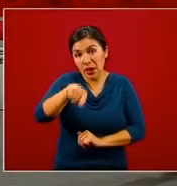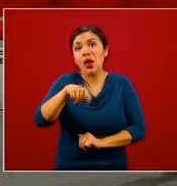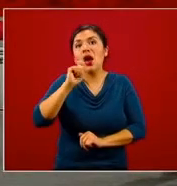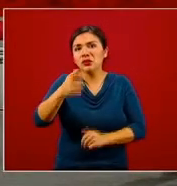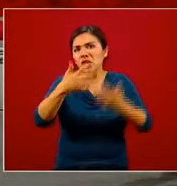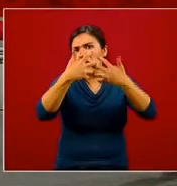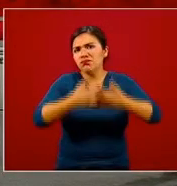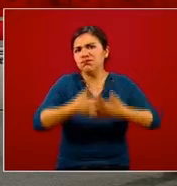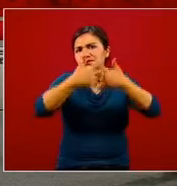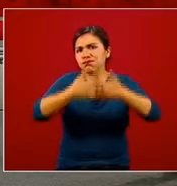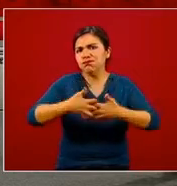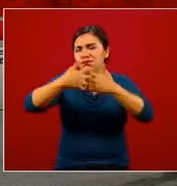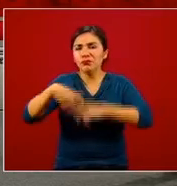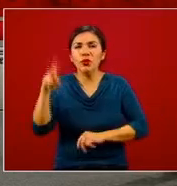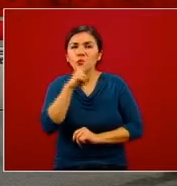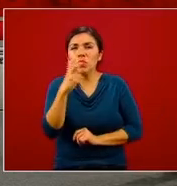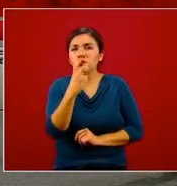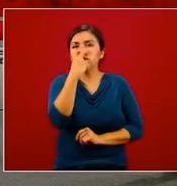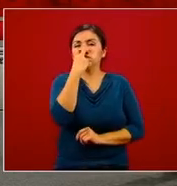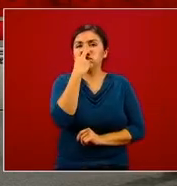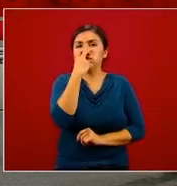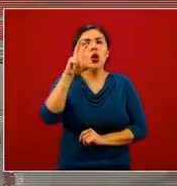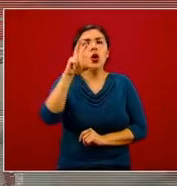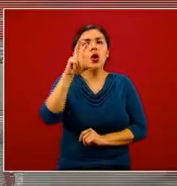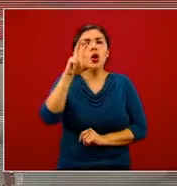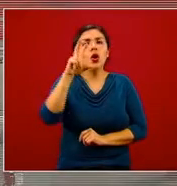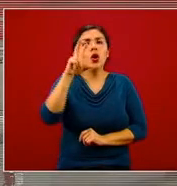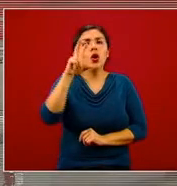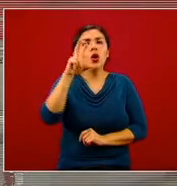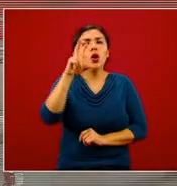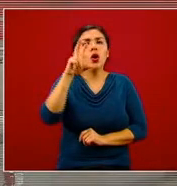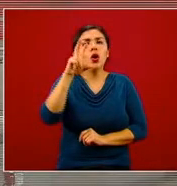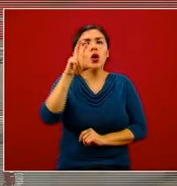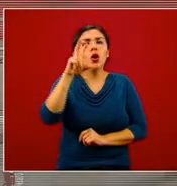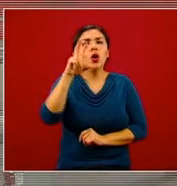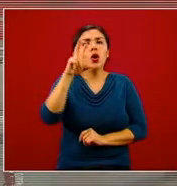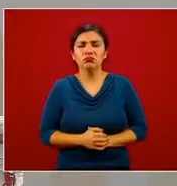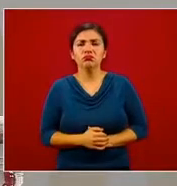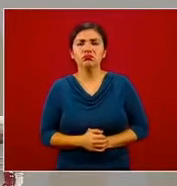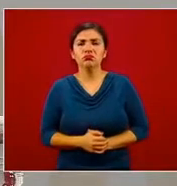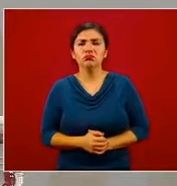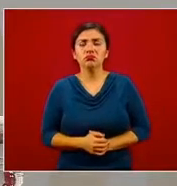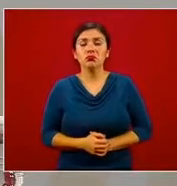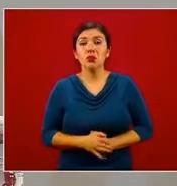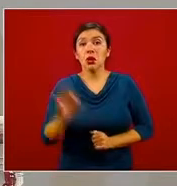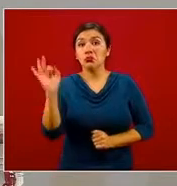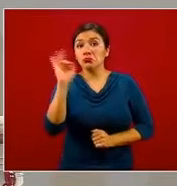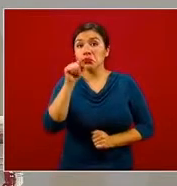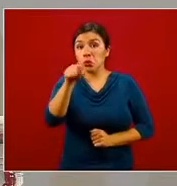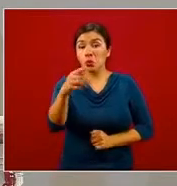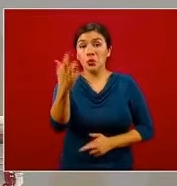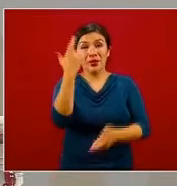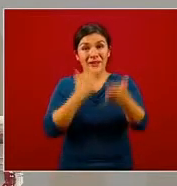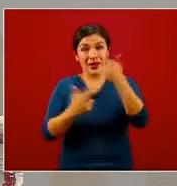transfer to companies who are supporting us together